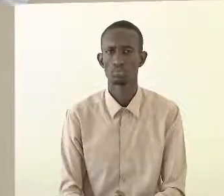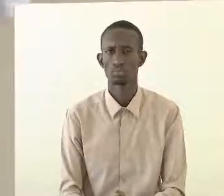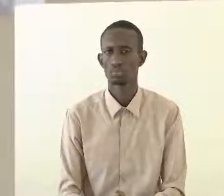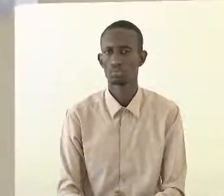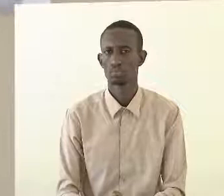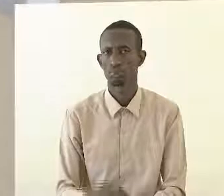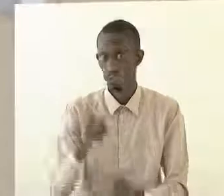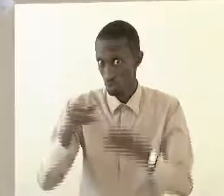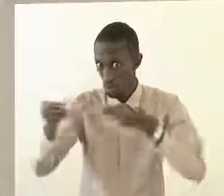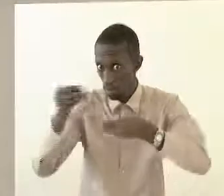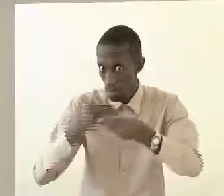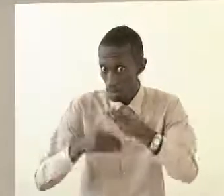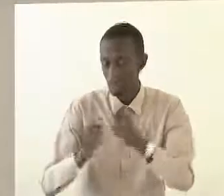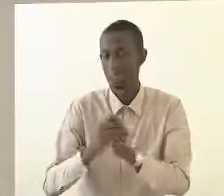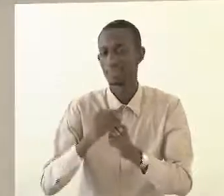z by